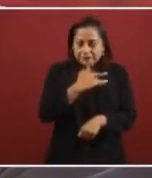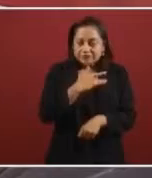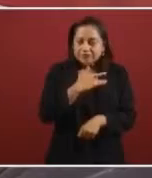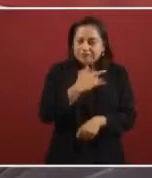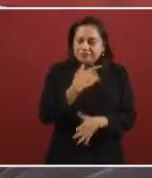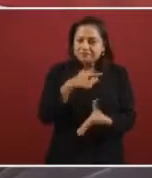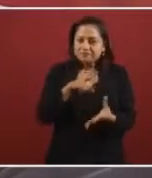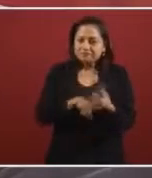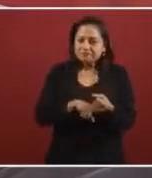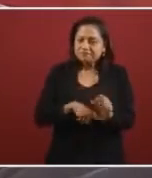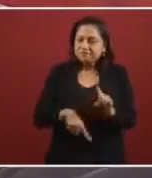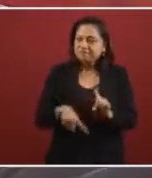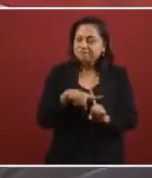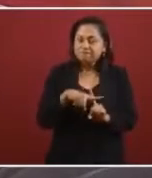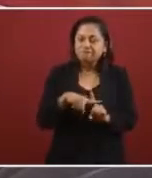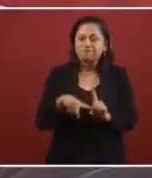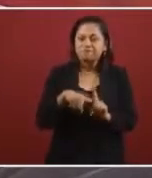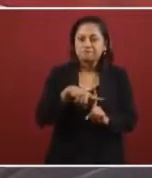am optimistic.